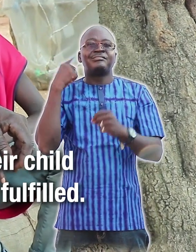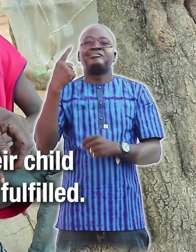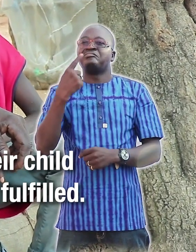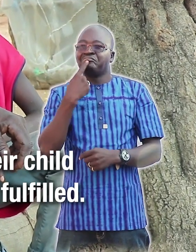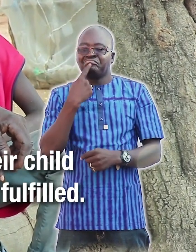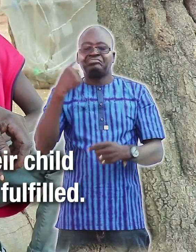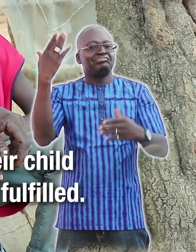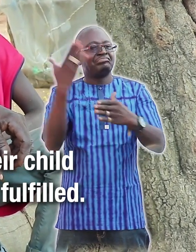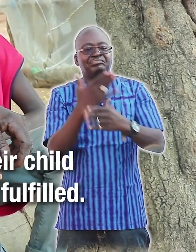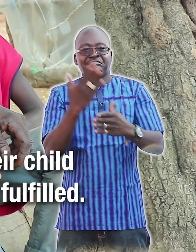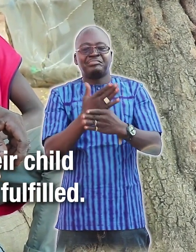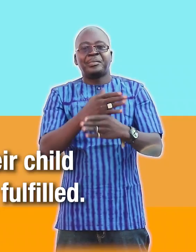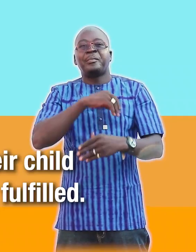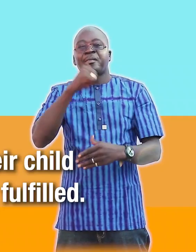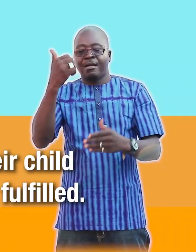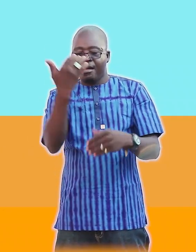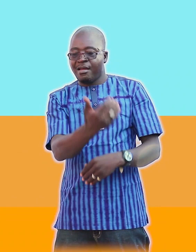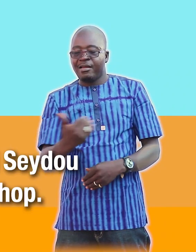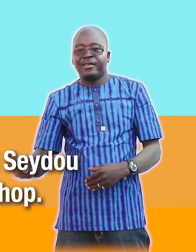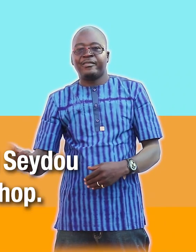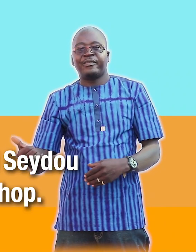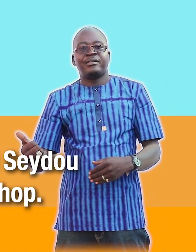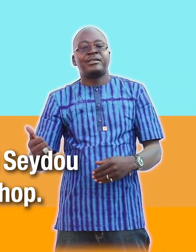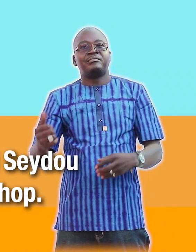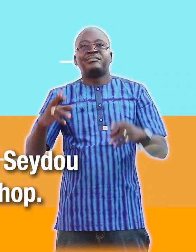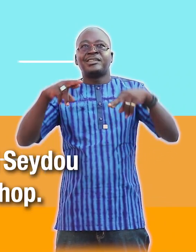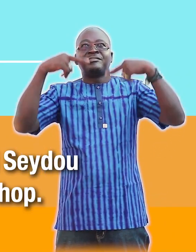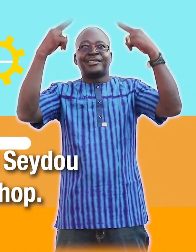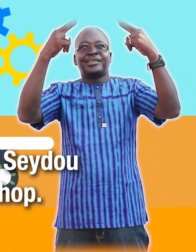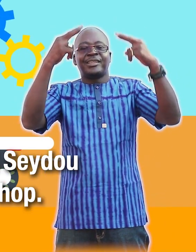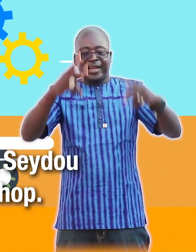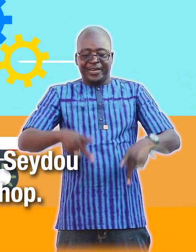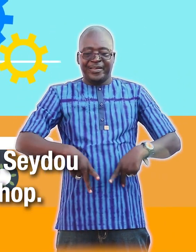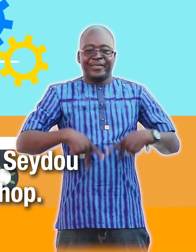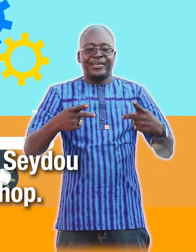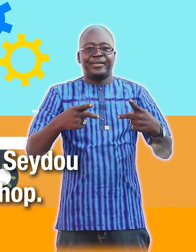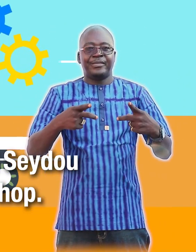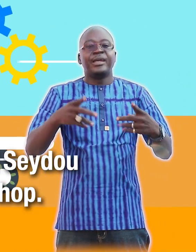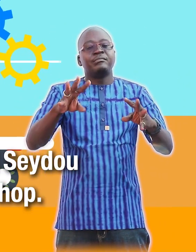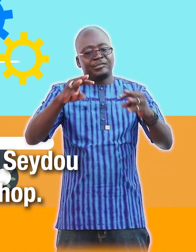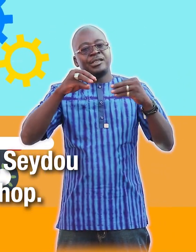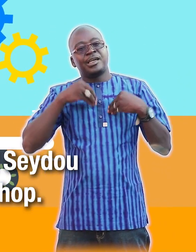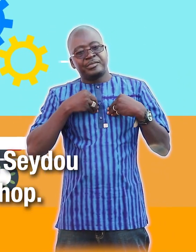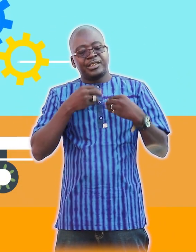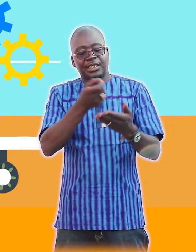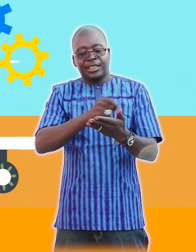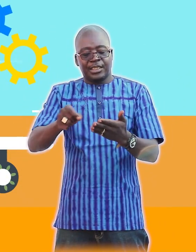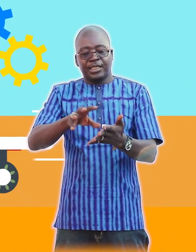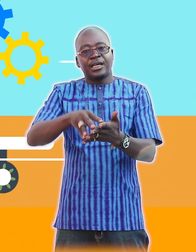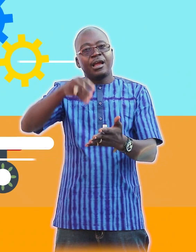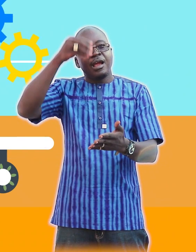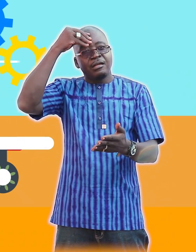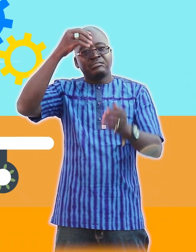realizing himself and living fulfilled. This is how they agreed to enroll the Jew in a machine learning workshop.